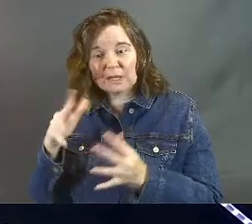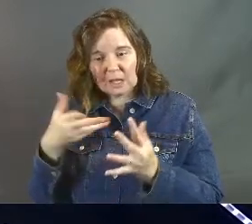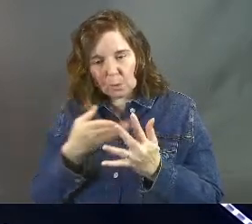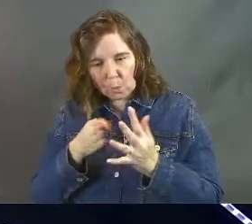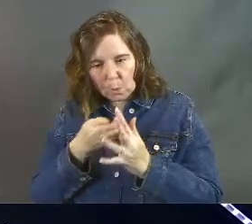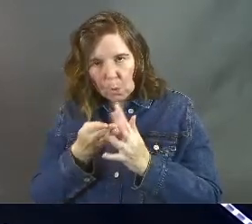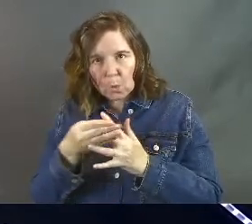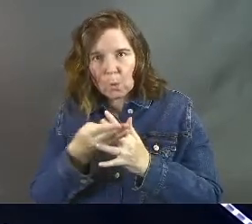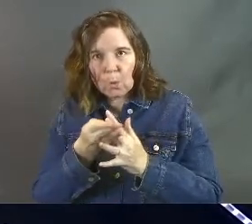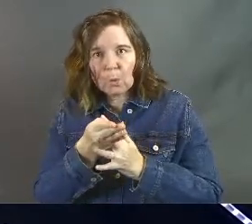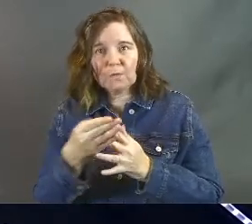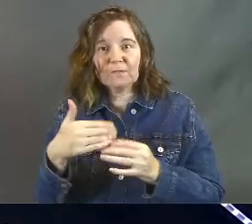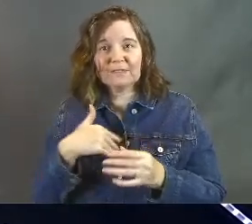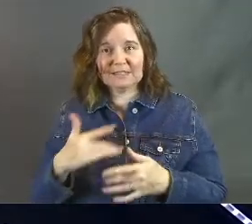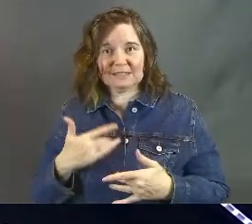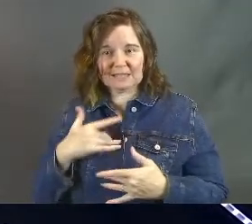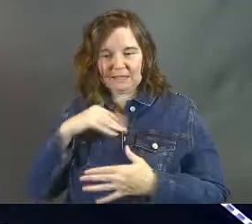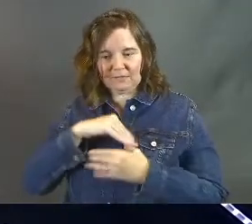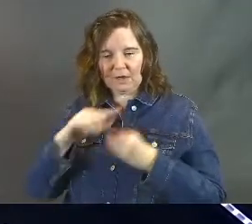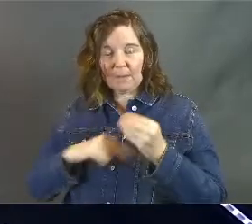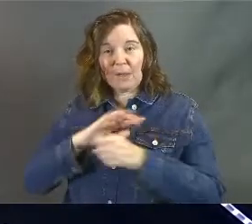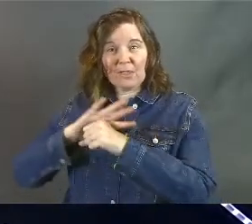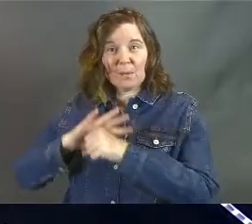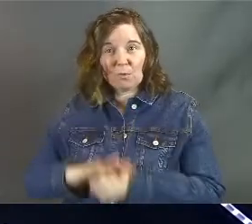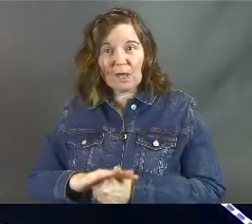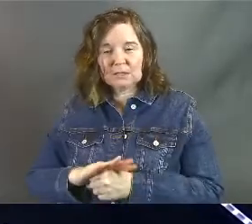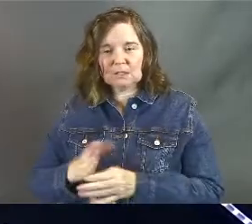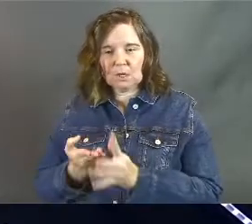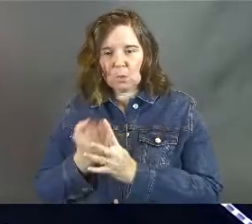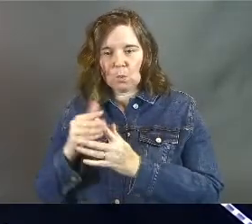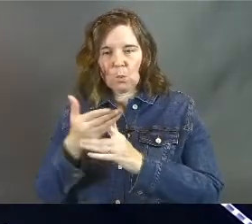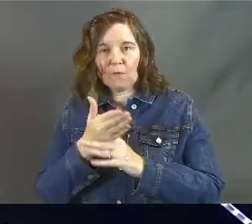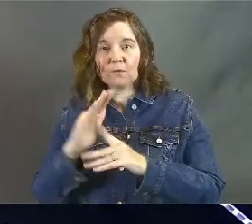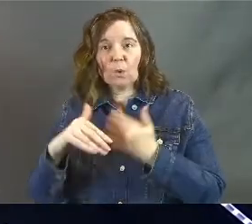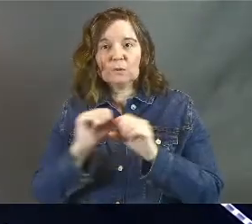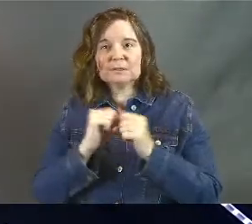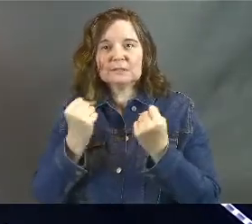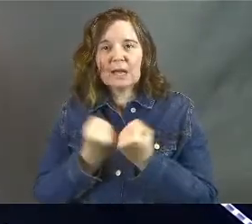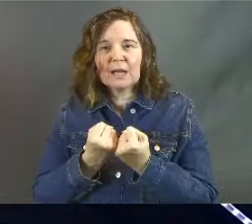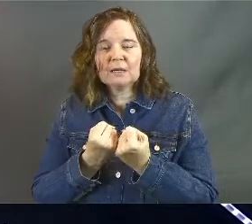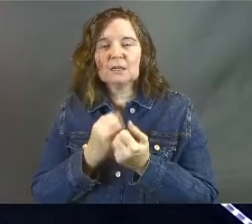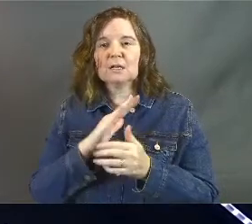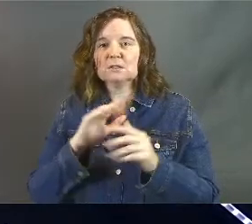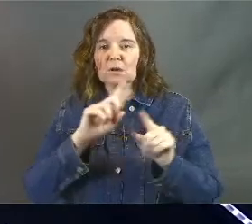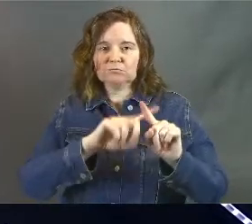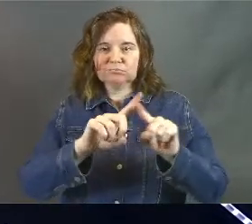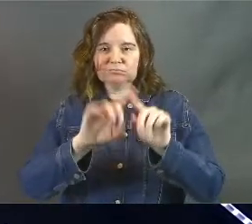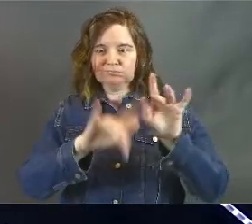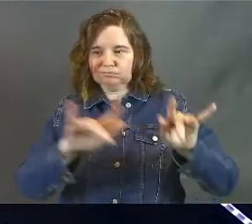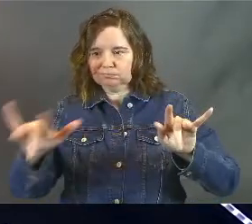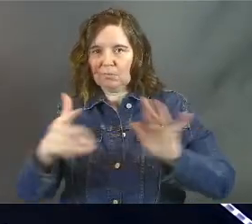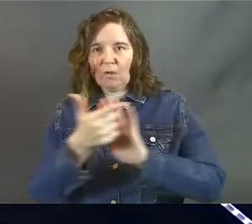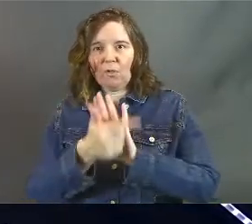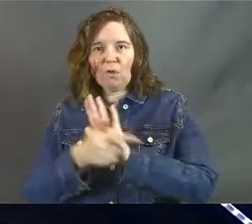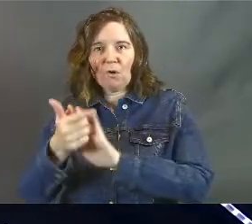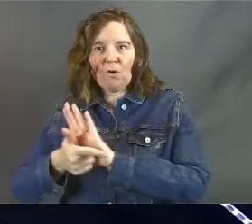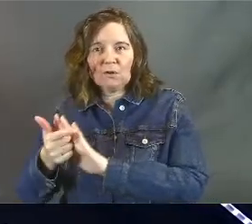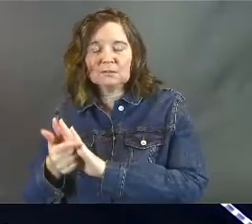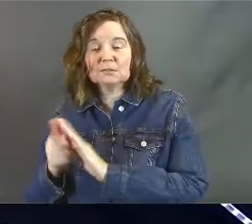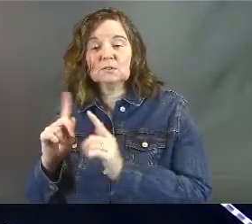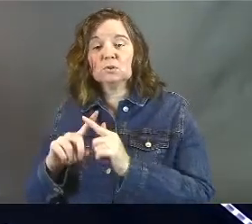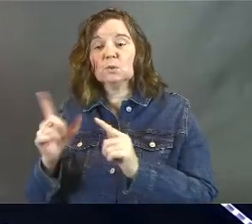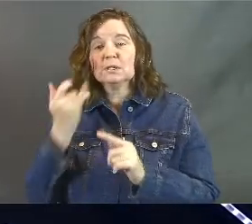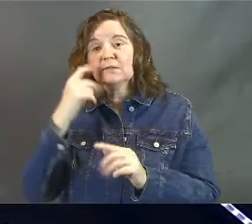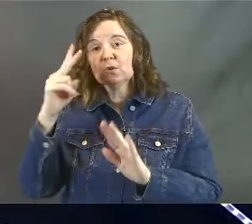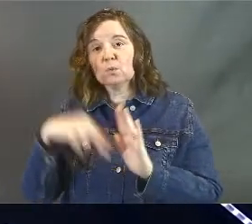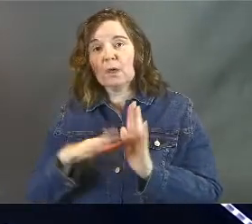wove this sensitivity into about the oppressed? He wove it into the whole society. It's all over the laws. It's even to the